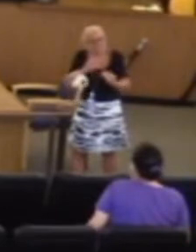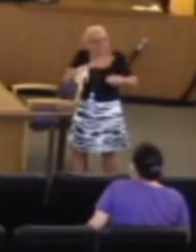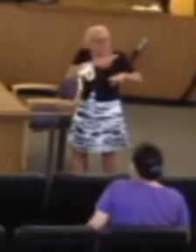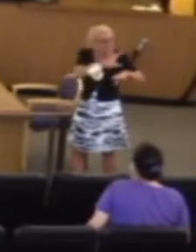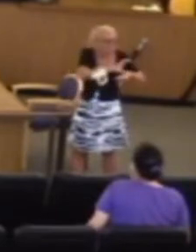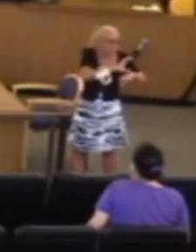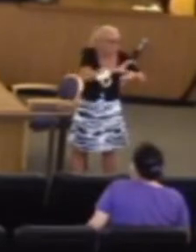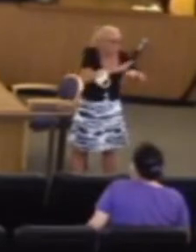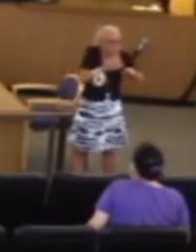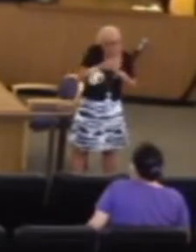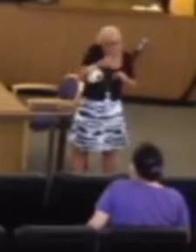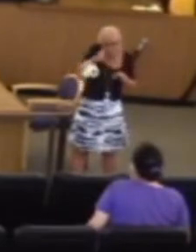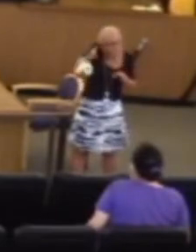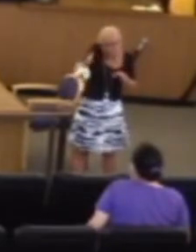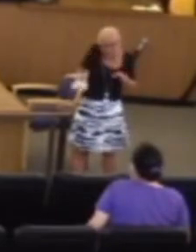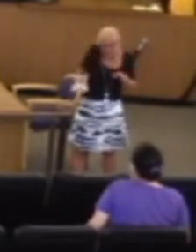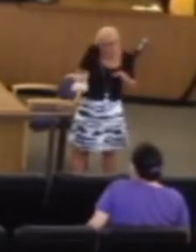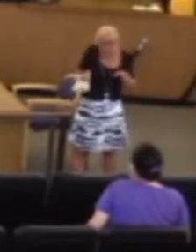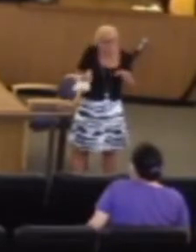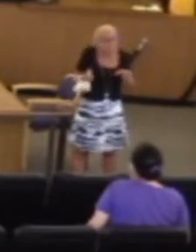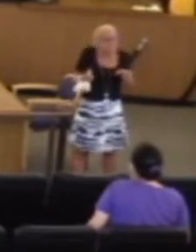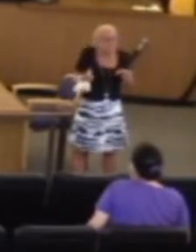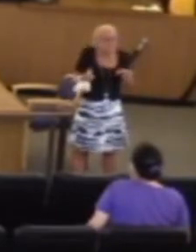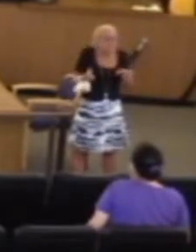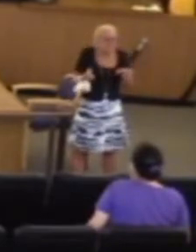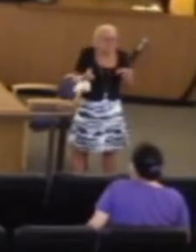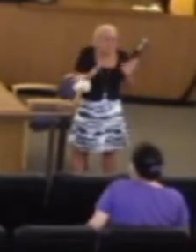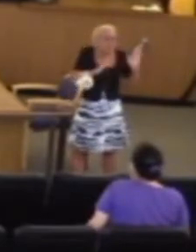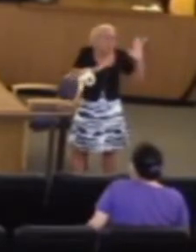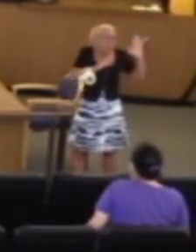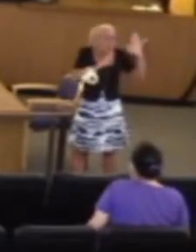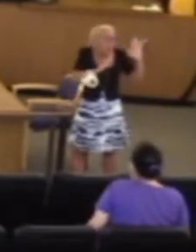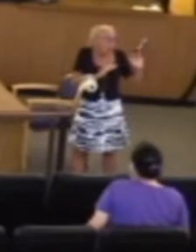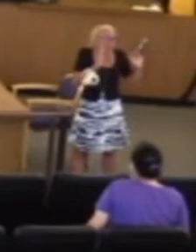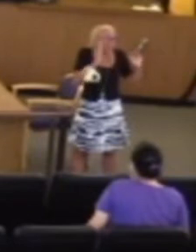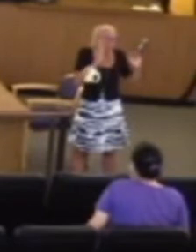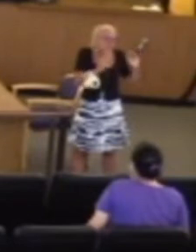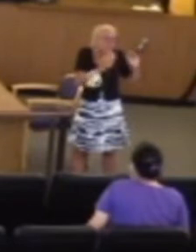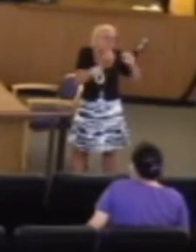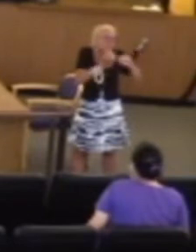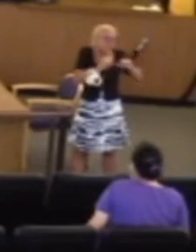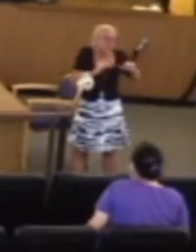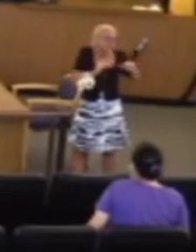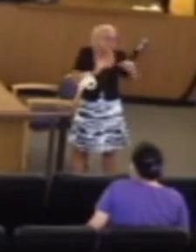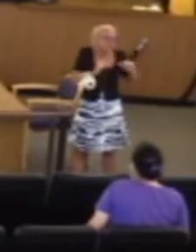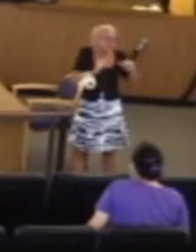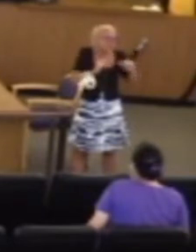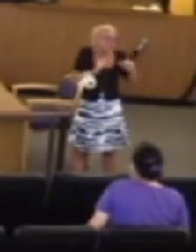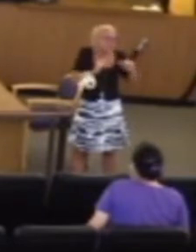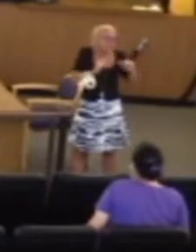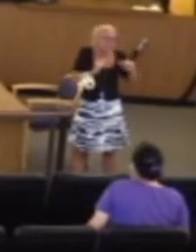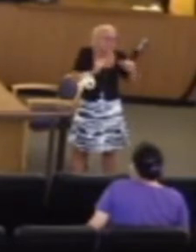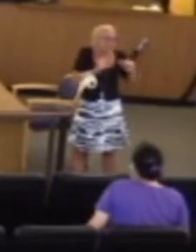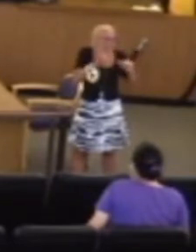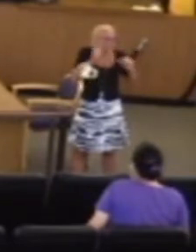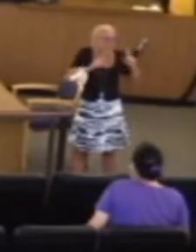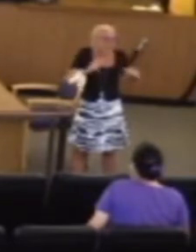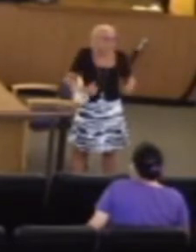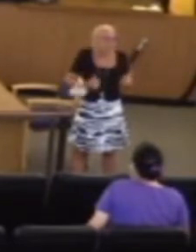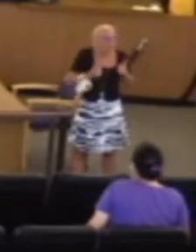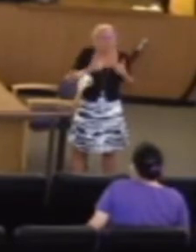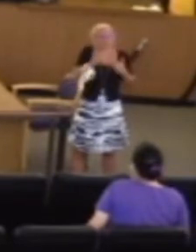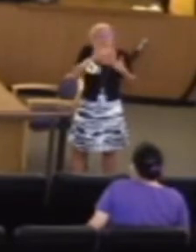my neighbors, and so forth. So hopefully that's going to save the lives of others. I was very fortunate in that when